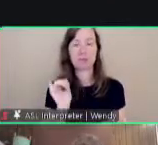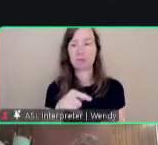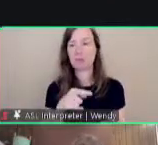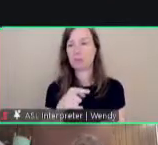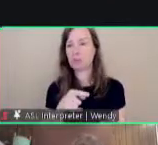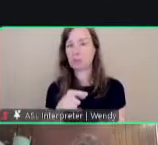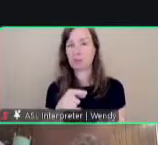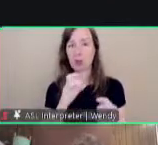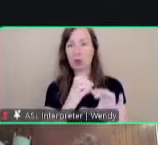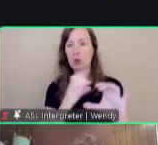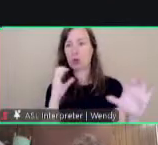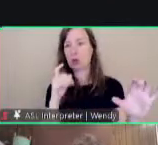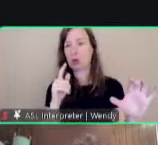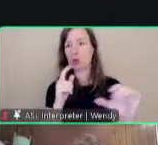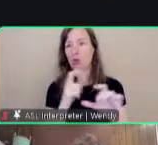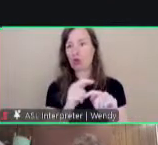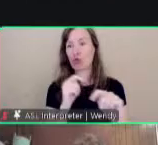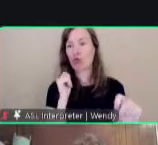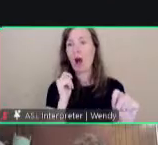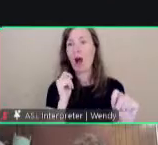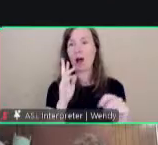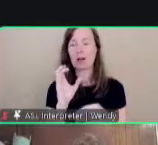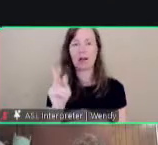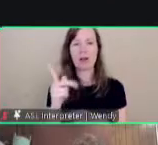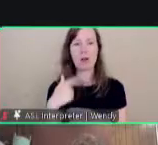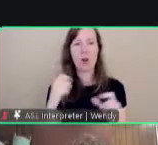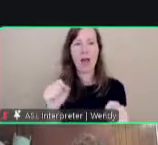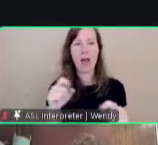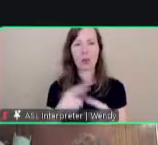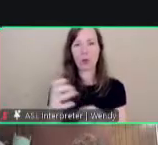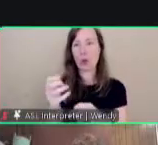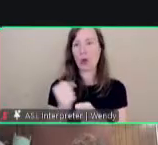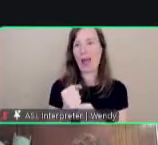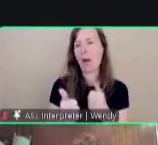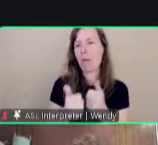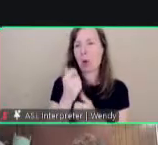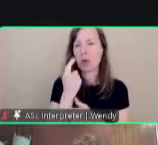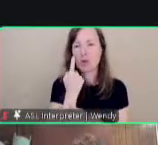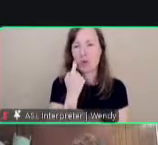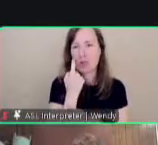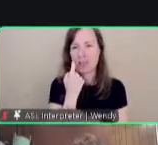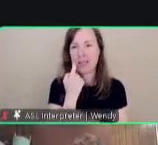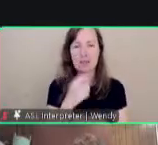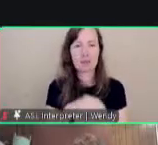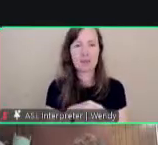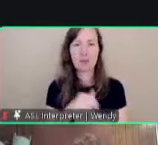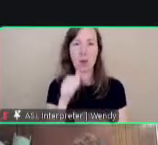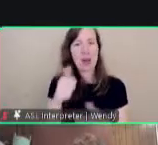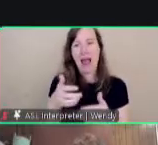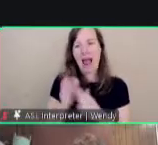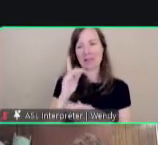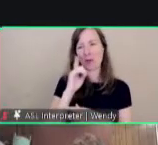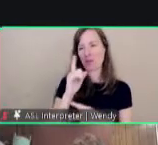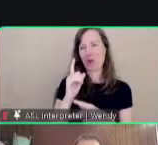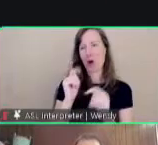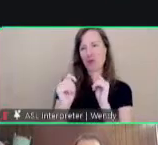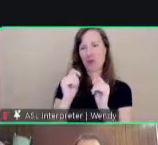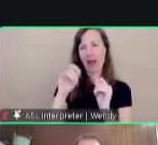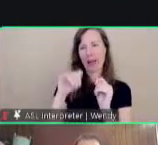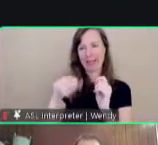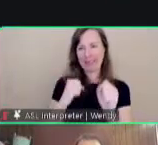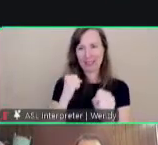truck that we were able to obtain. That's our most recent truck. So we're not asking for one of those this year. In fact,